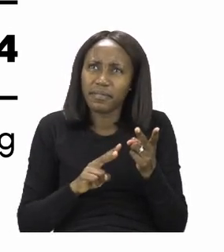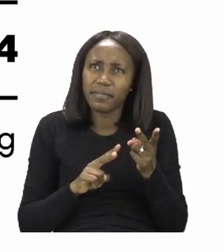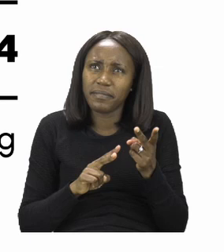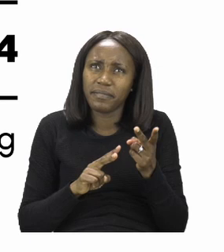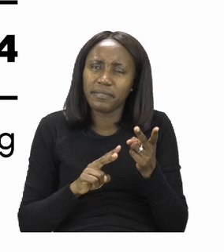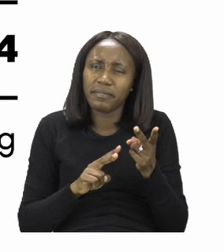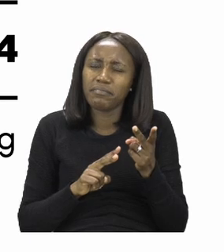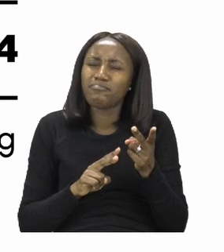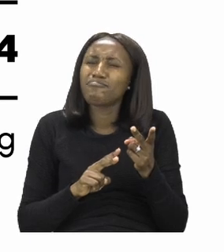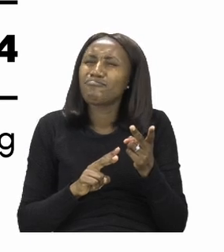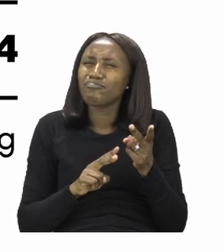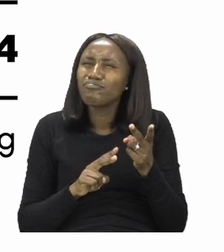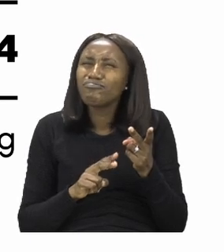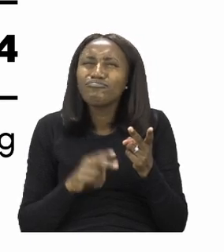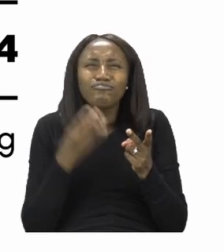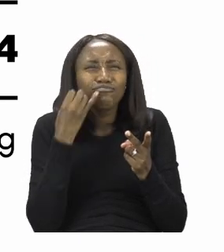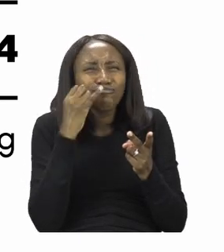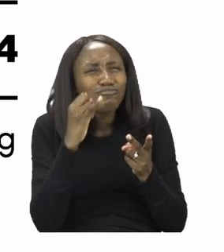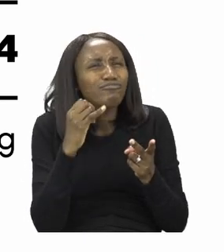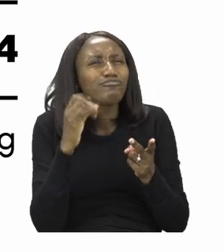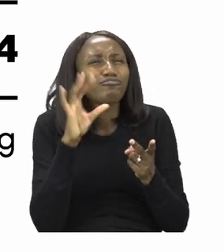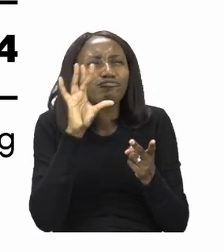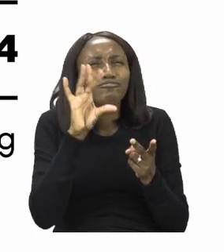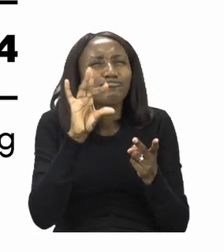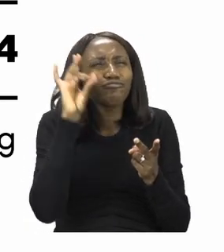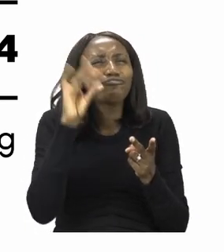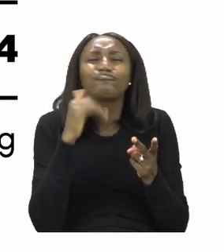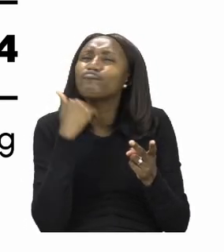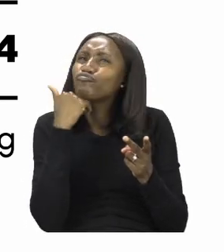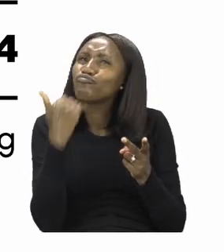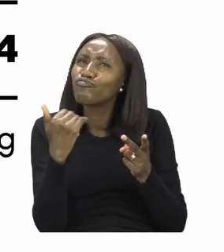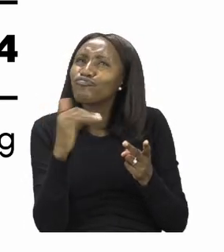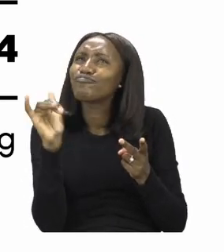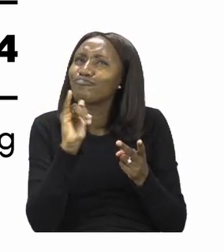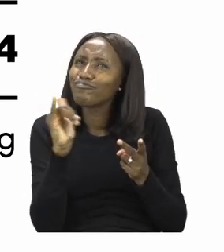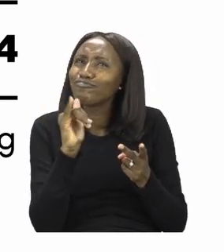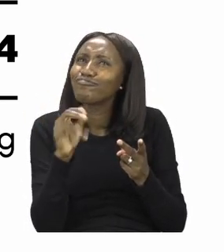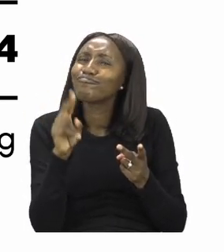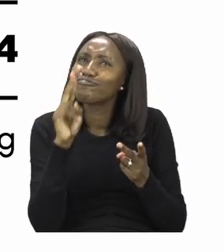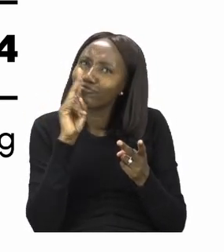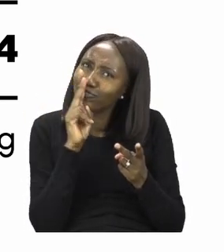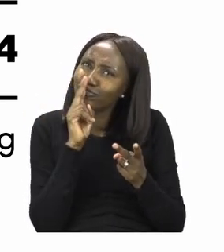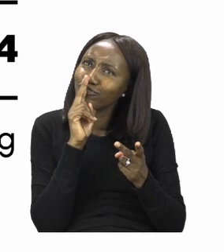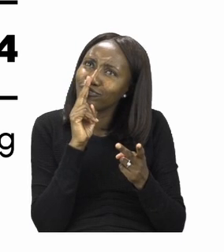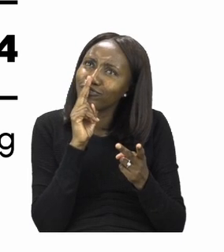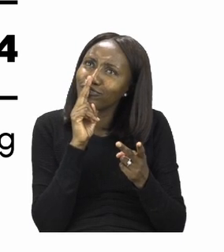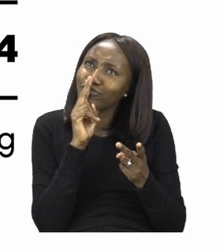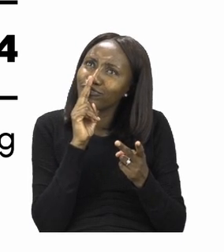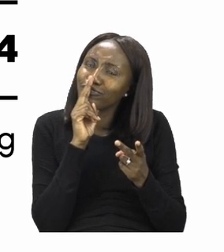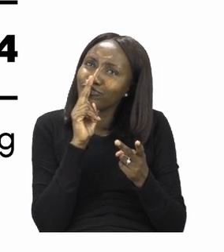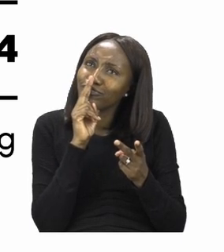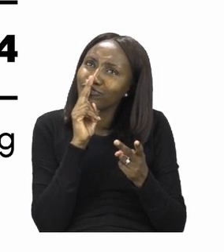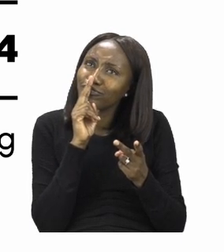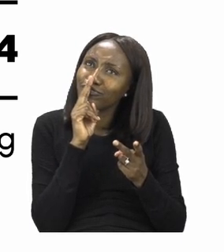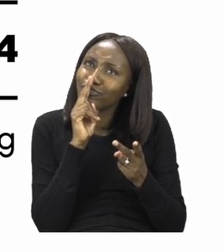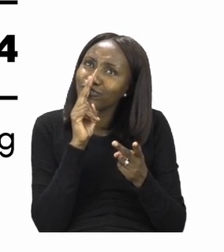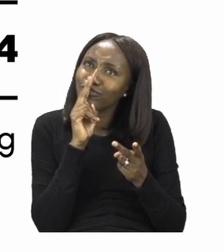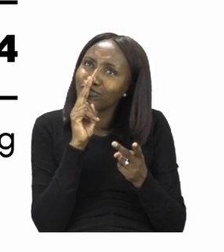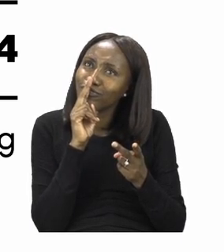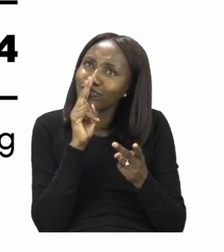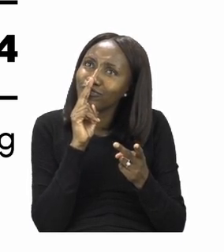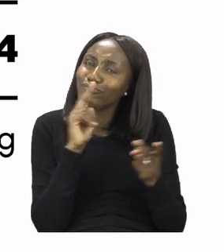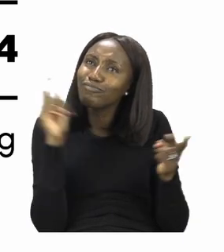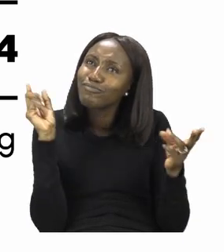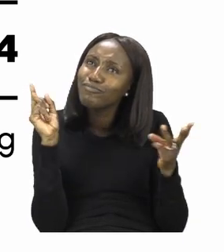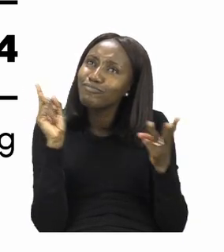try and get the important information so that we can make our sum. And then the third